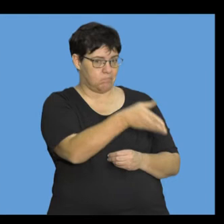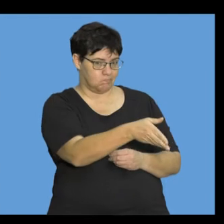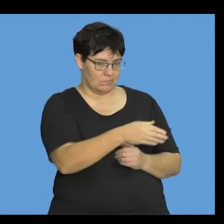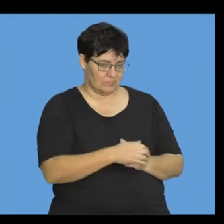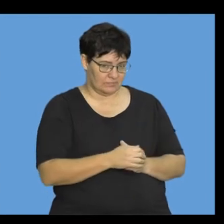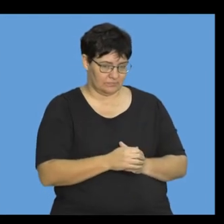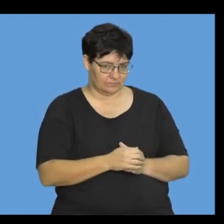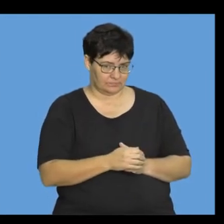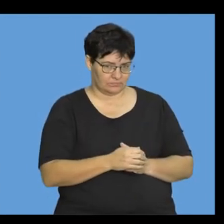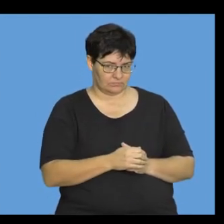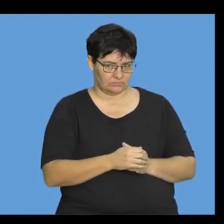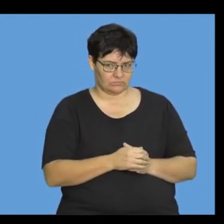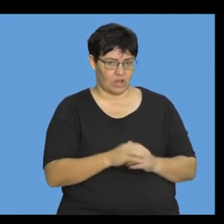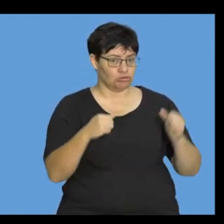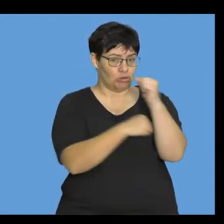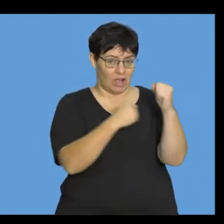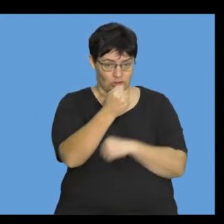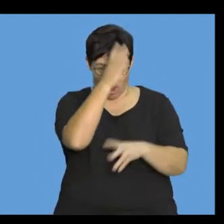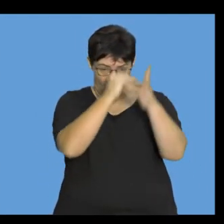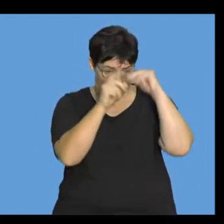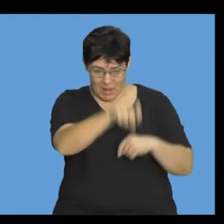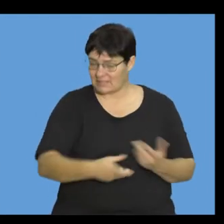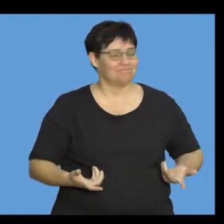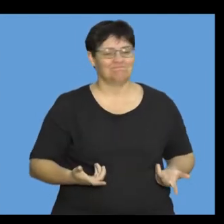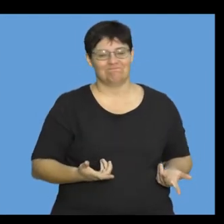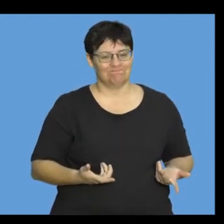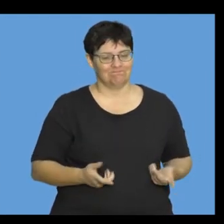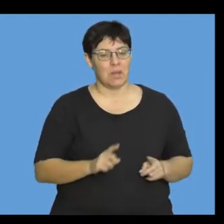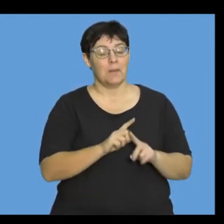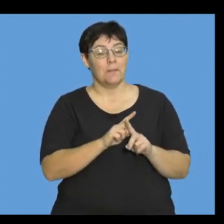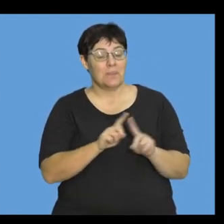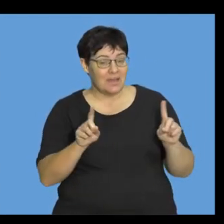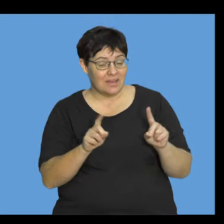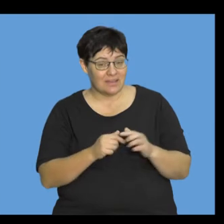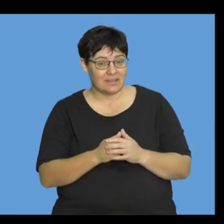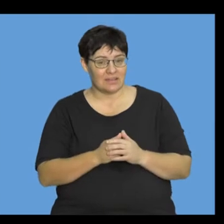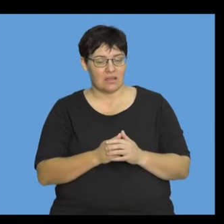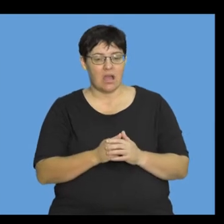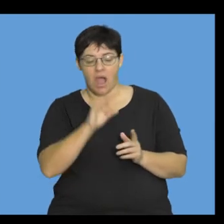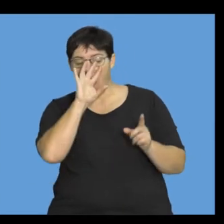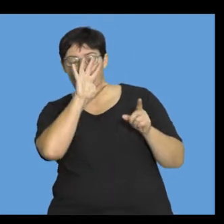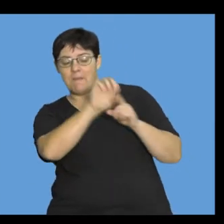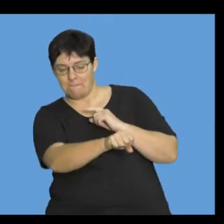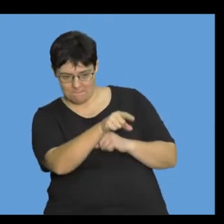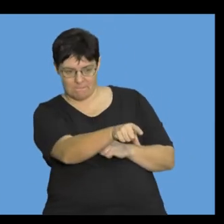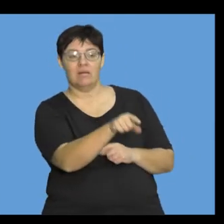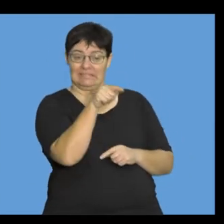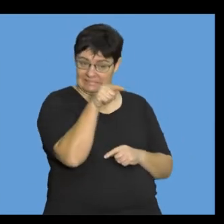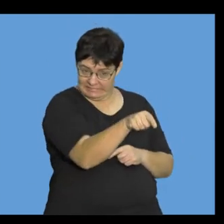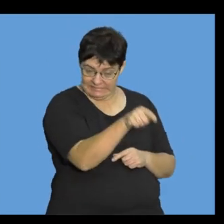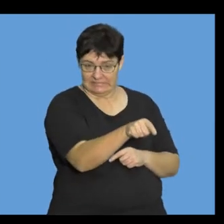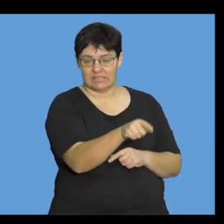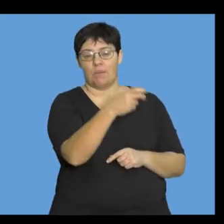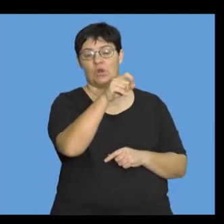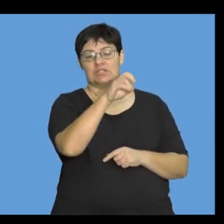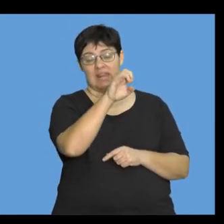you don't need to learn the structure, but you do need to be able to recognize it. Now